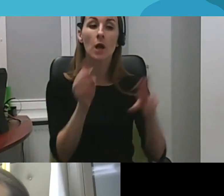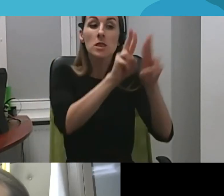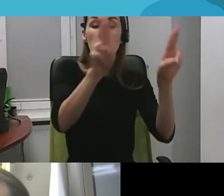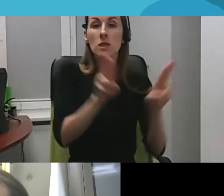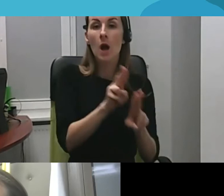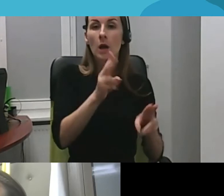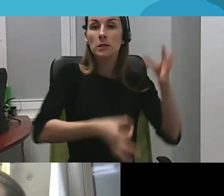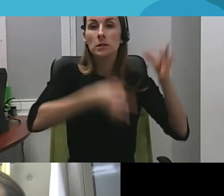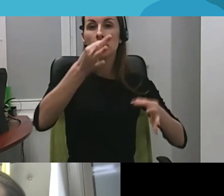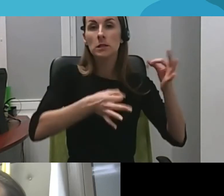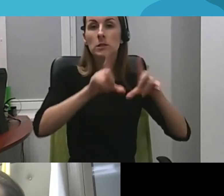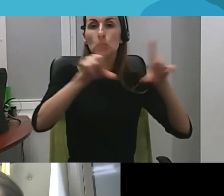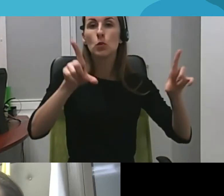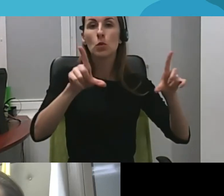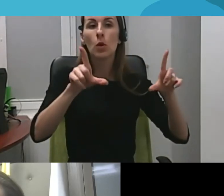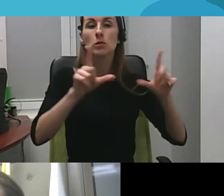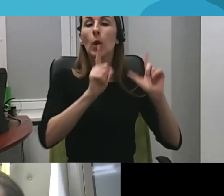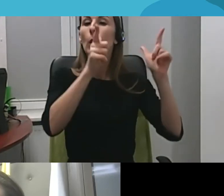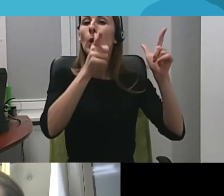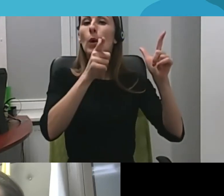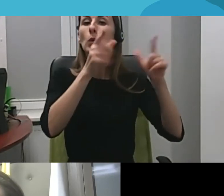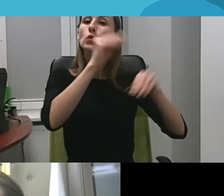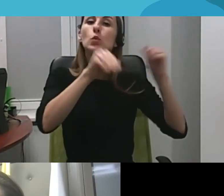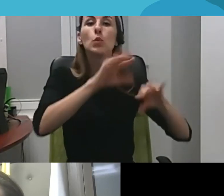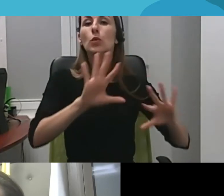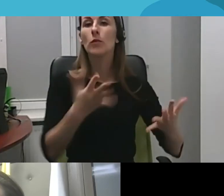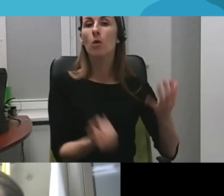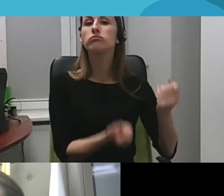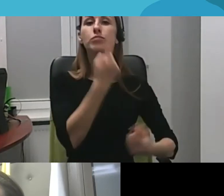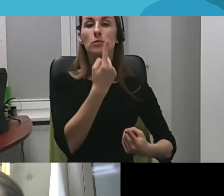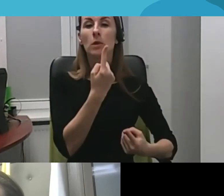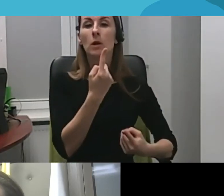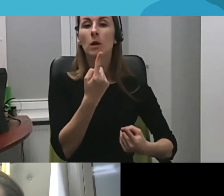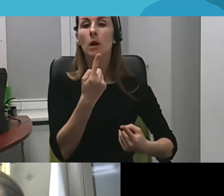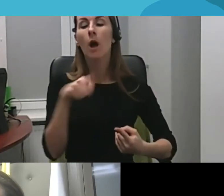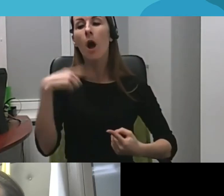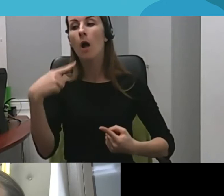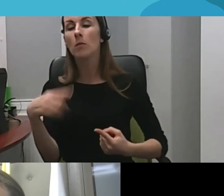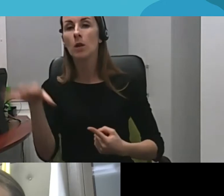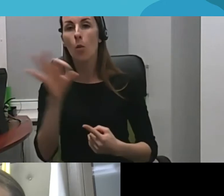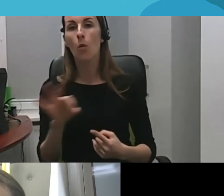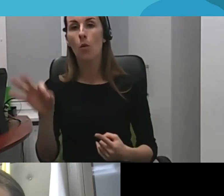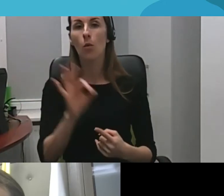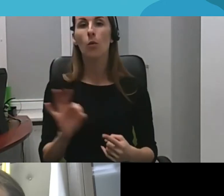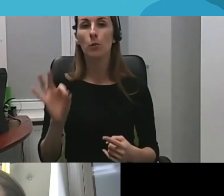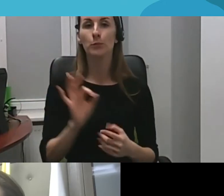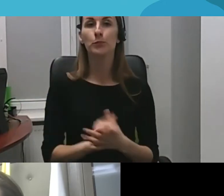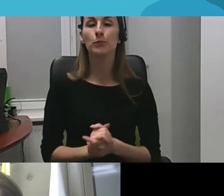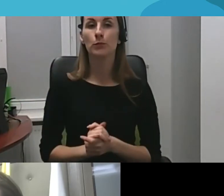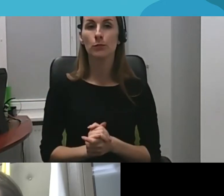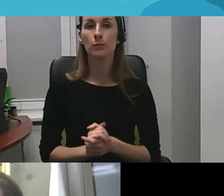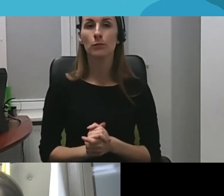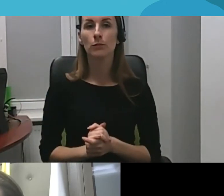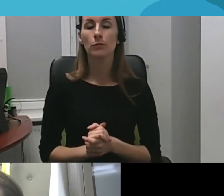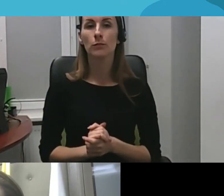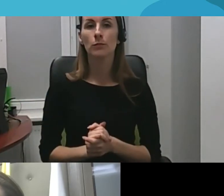just to be very simple, the key of future settlement of the issue of accountability for